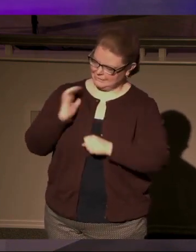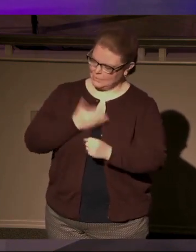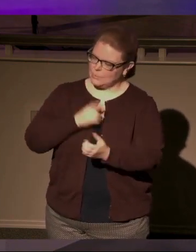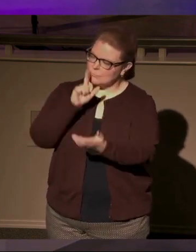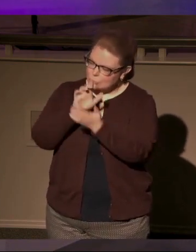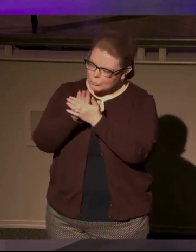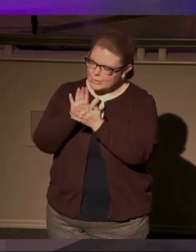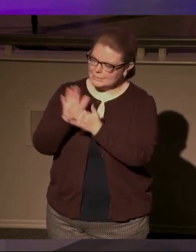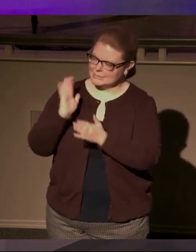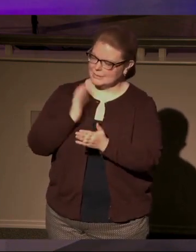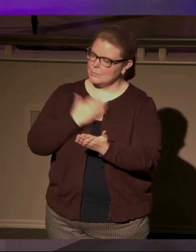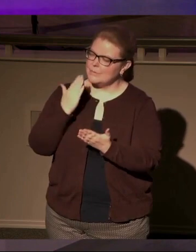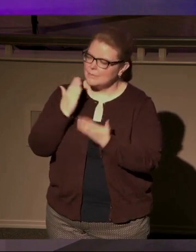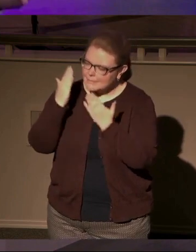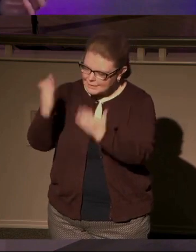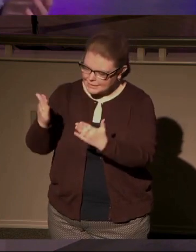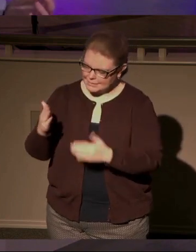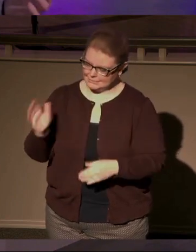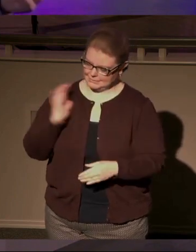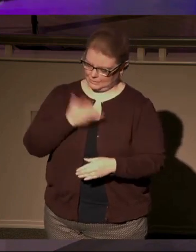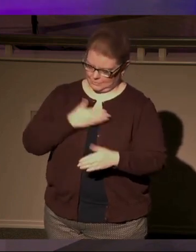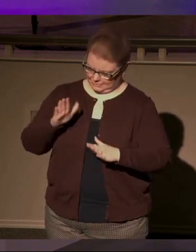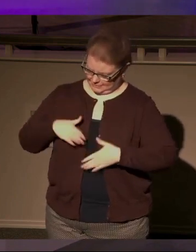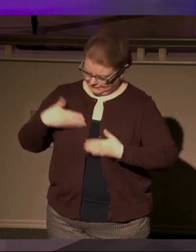thanks and our confession.